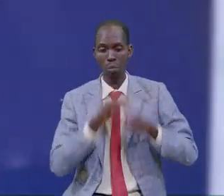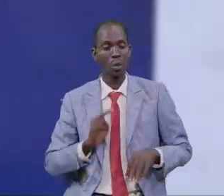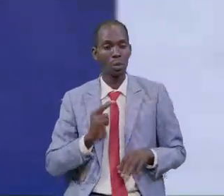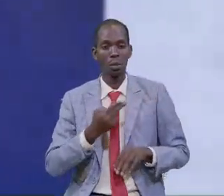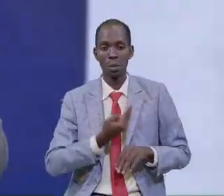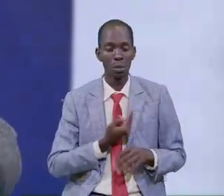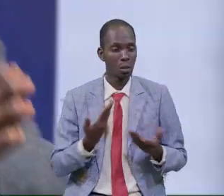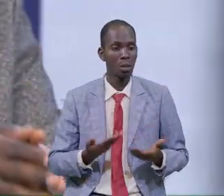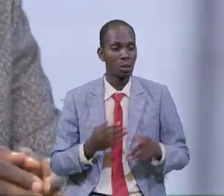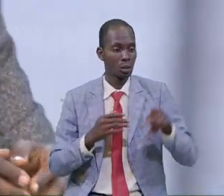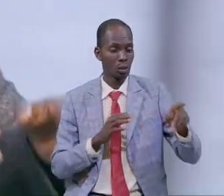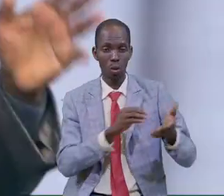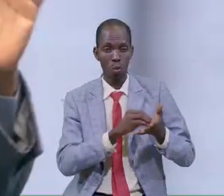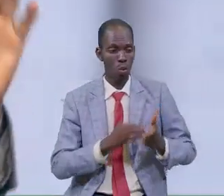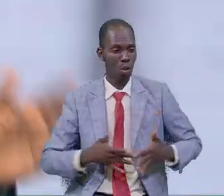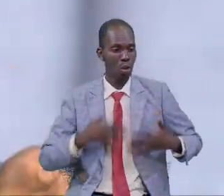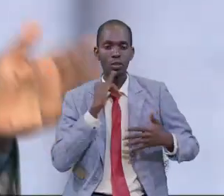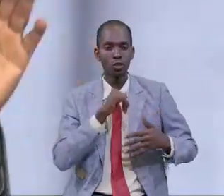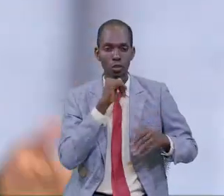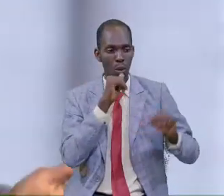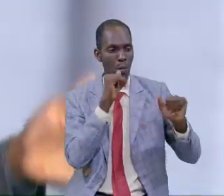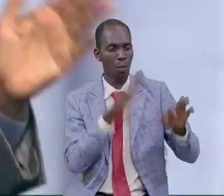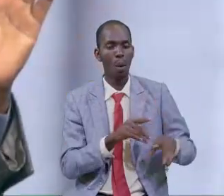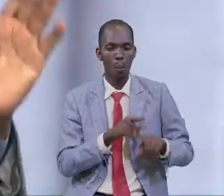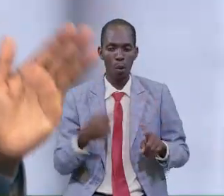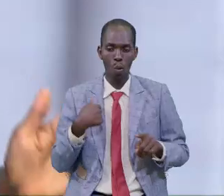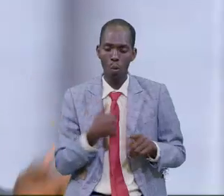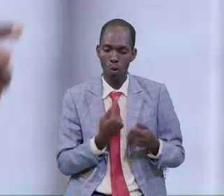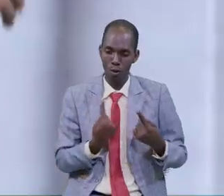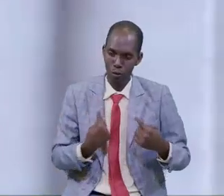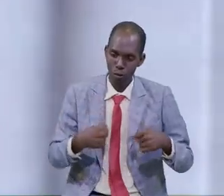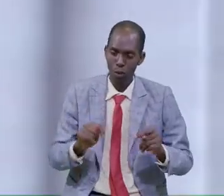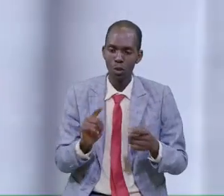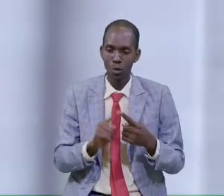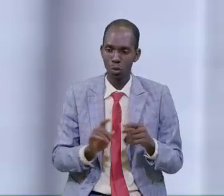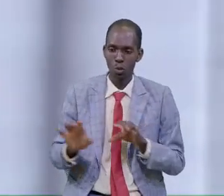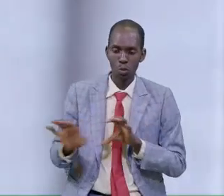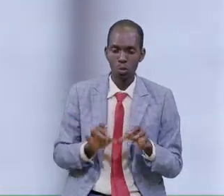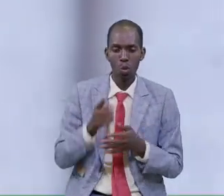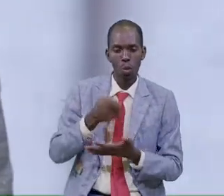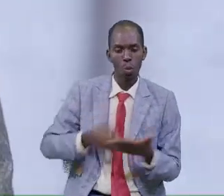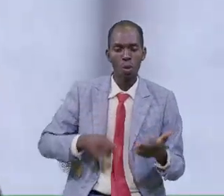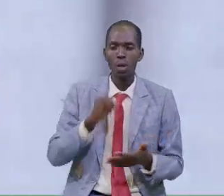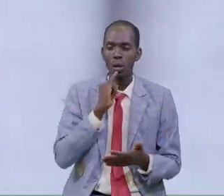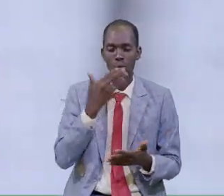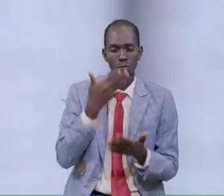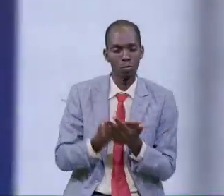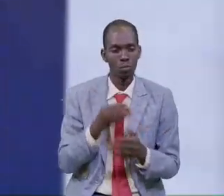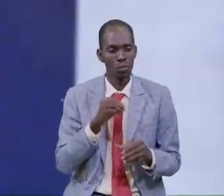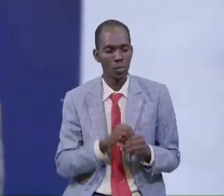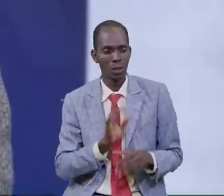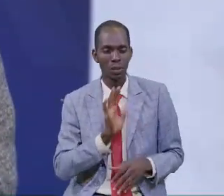completely blessed. And we're looking at them. We want to do what is right in their eyes.